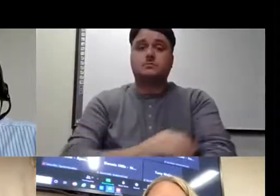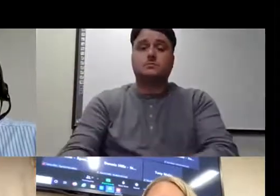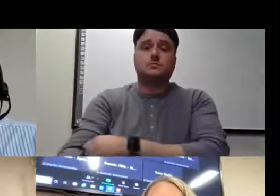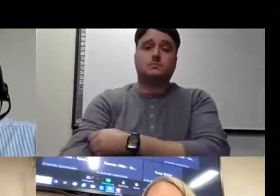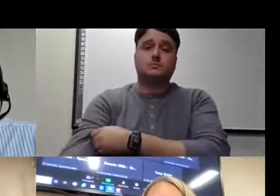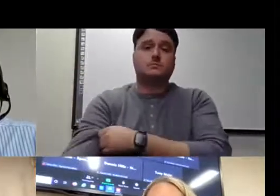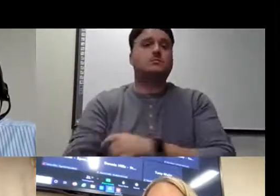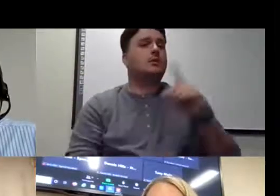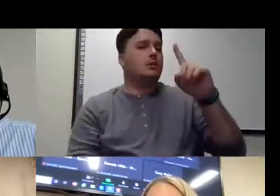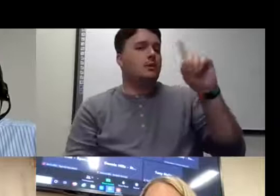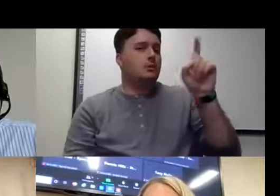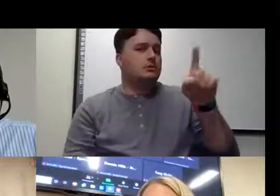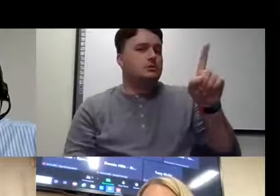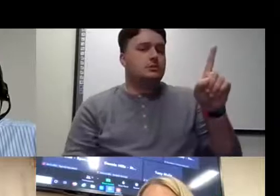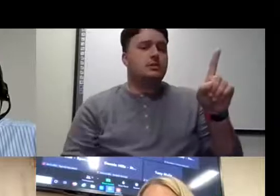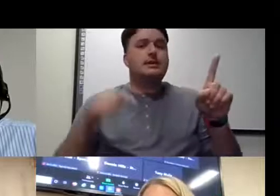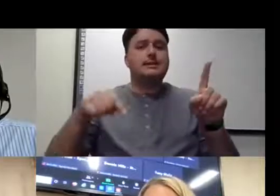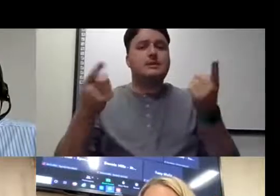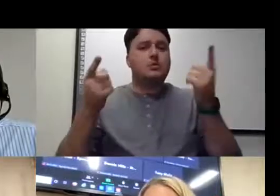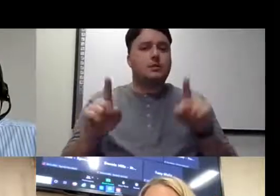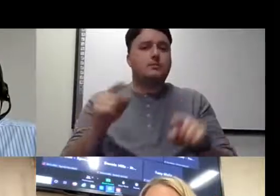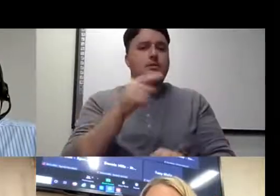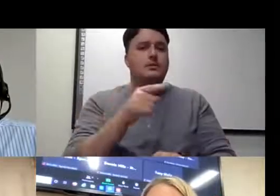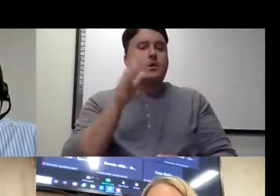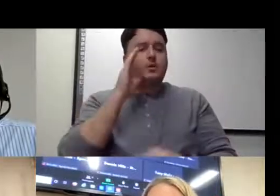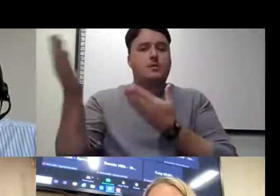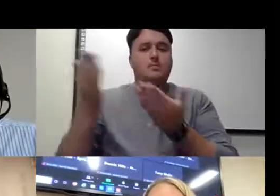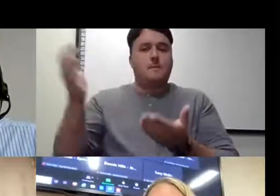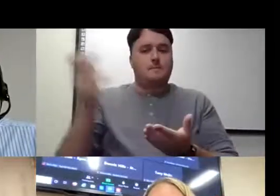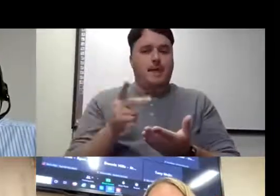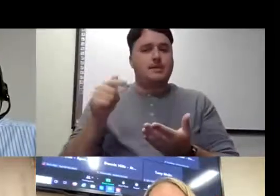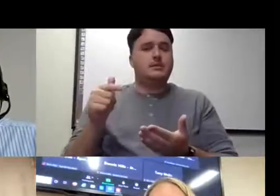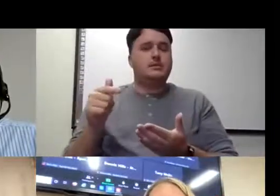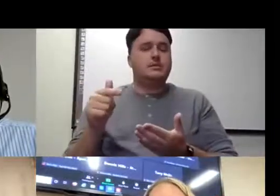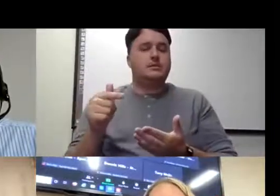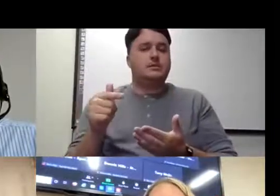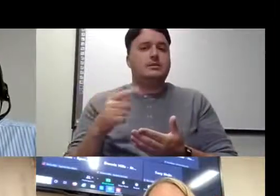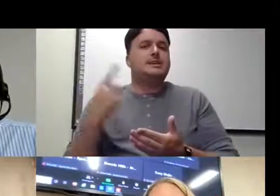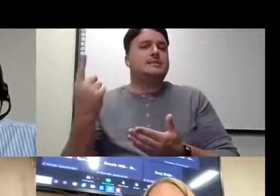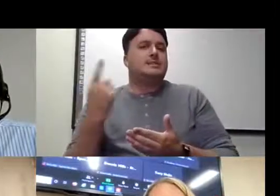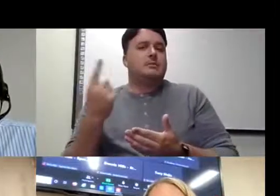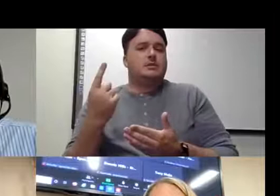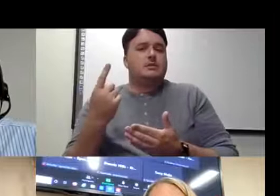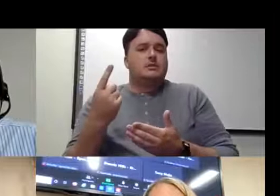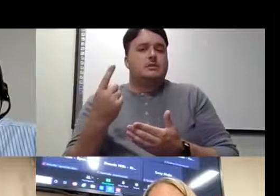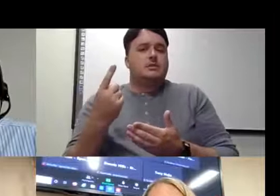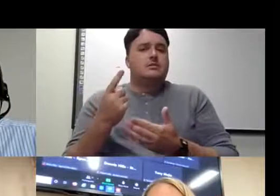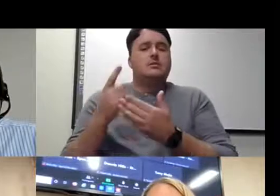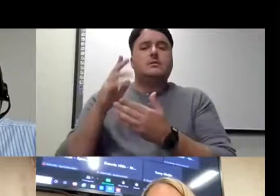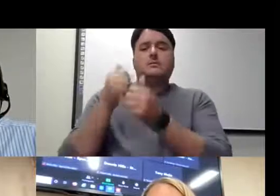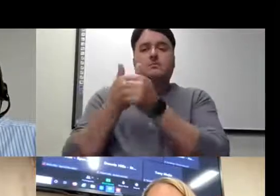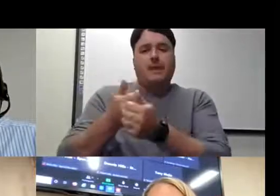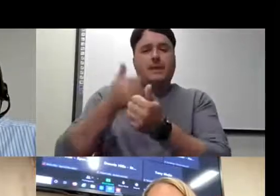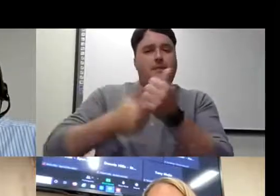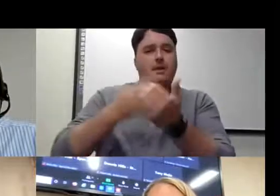I had a question. This agreement that you're going to eventually bring back, is this something that's by project, or it